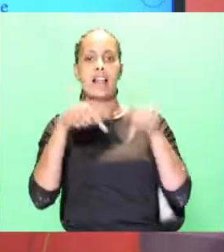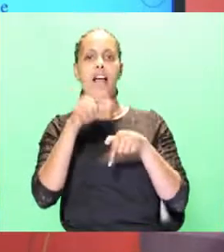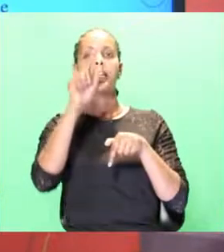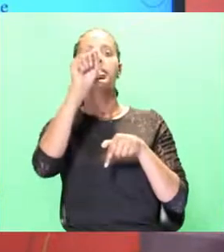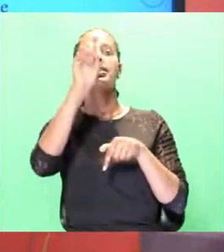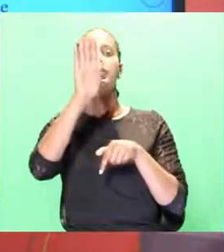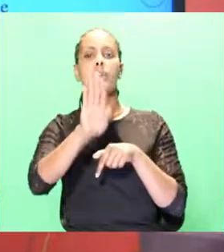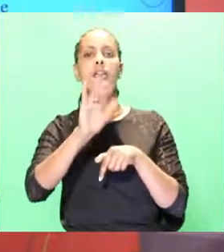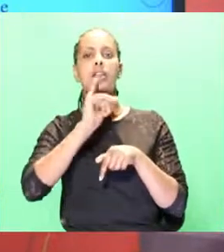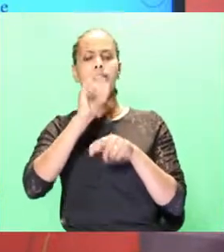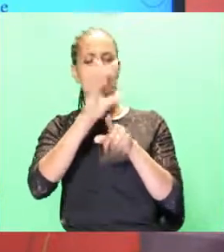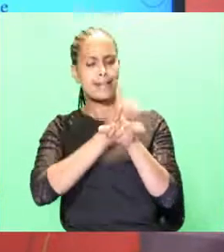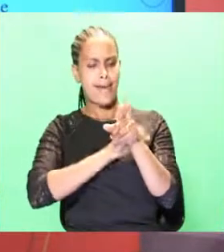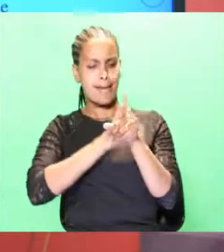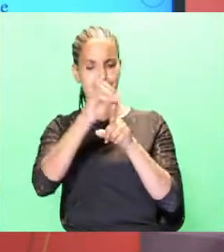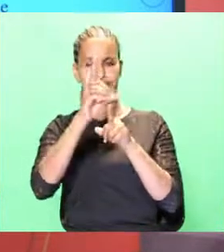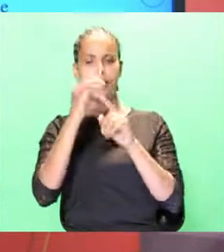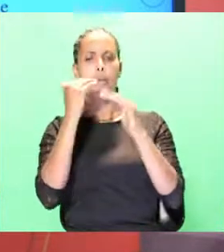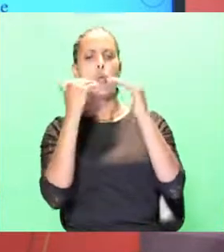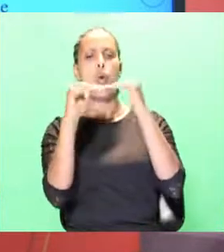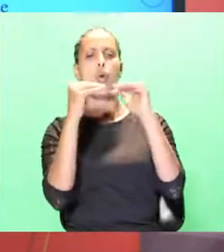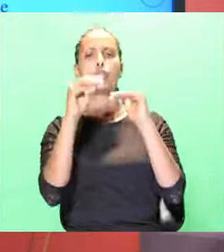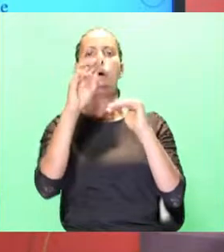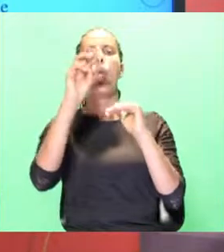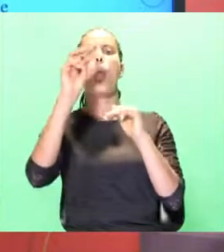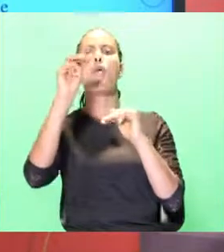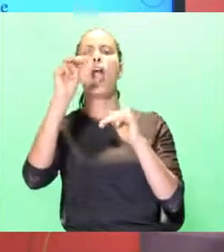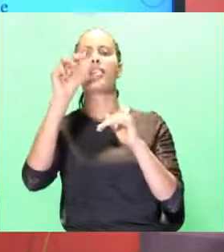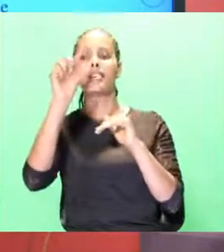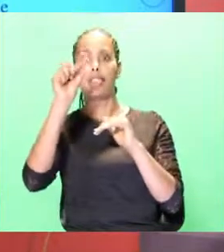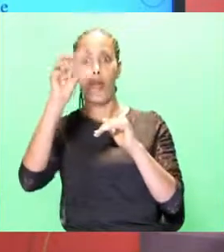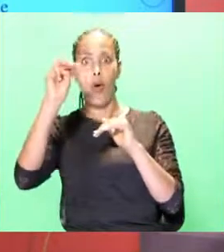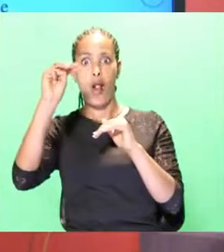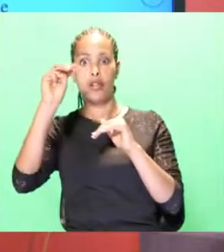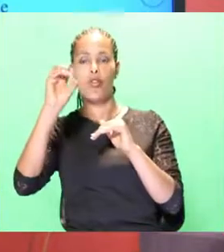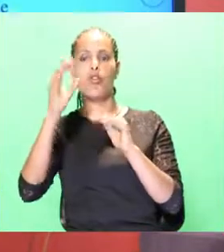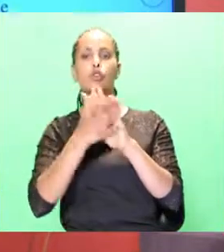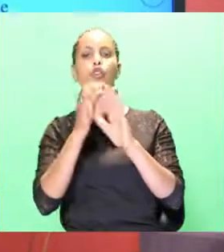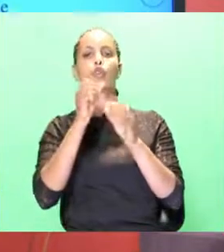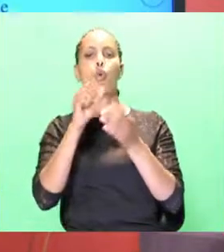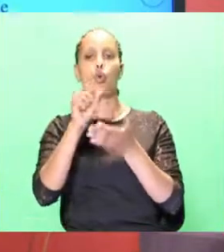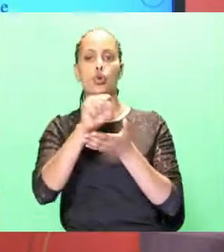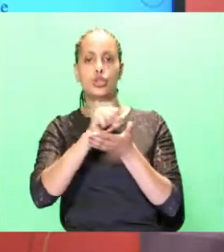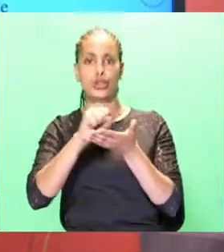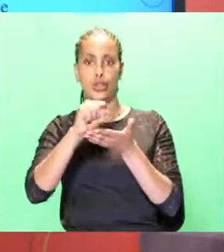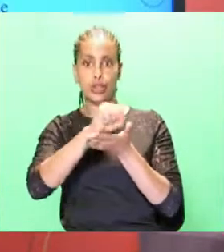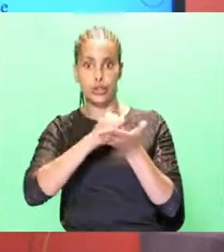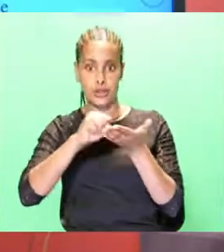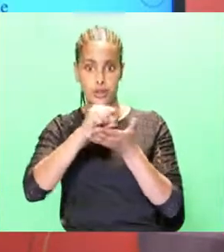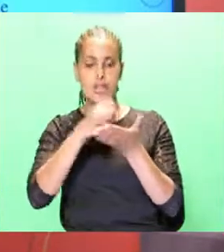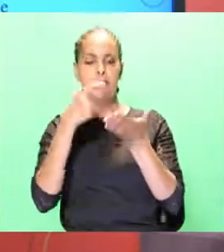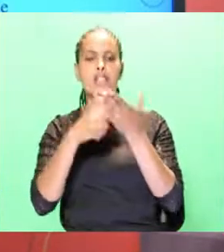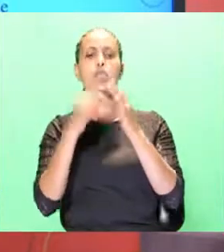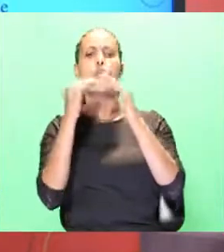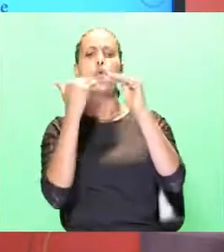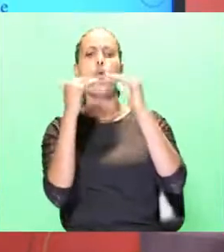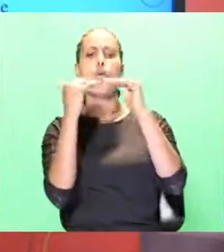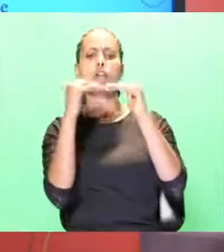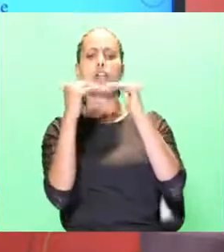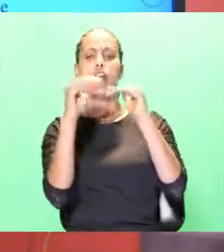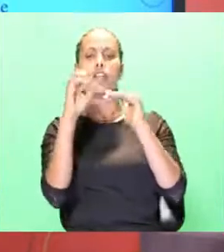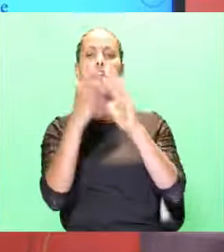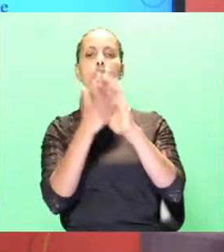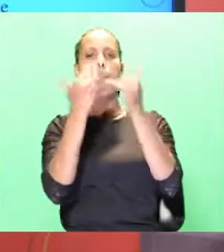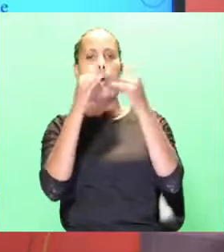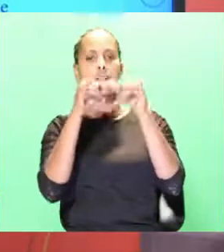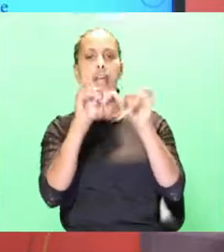TB is directly proportional to molality of the solution. This proportionality constant